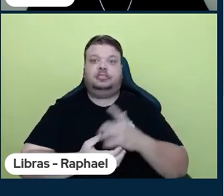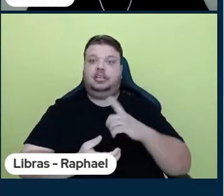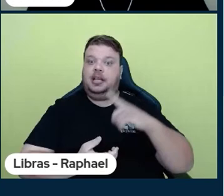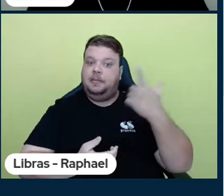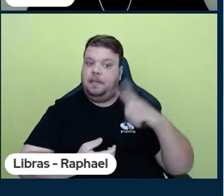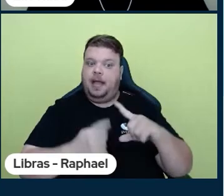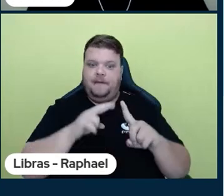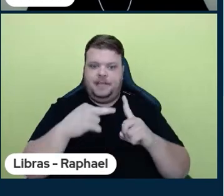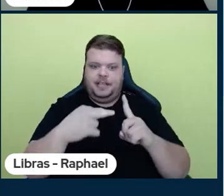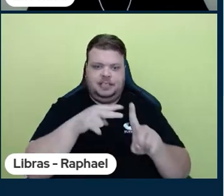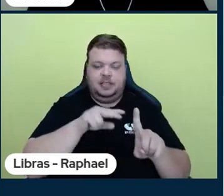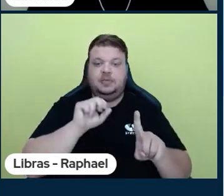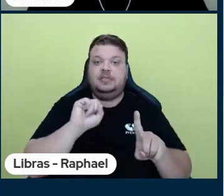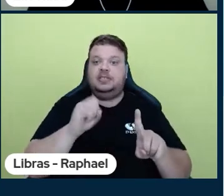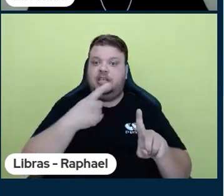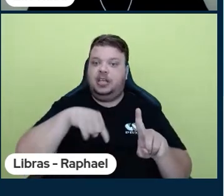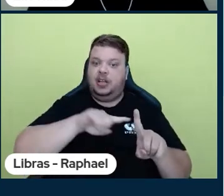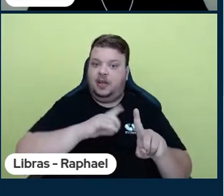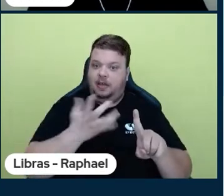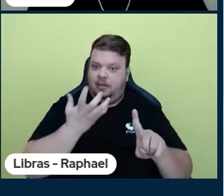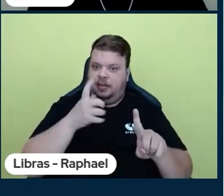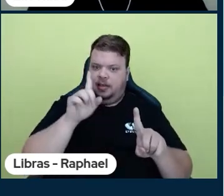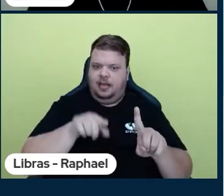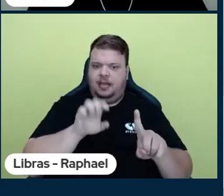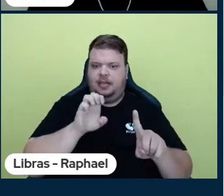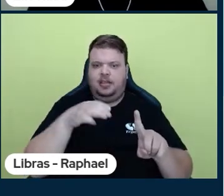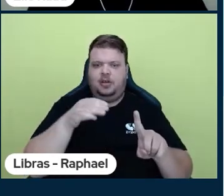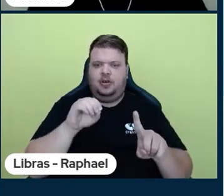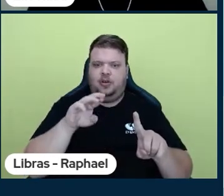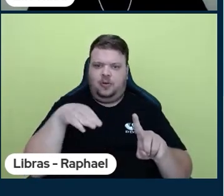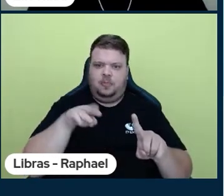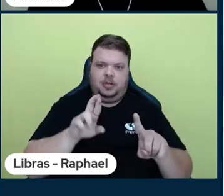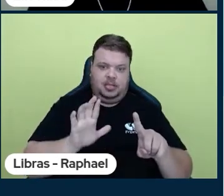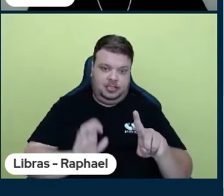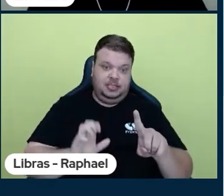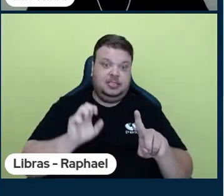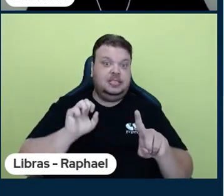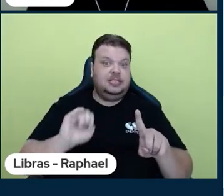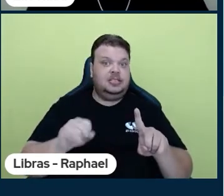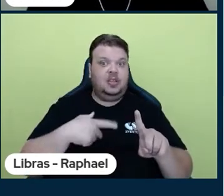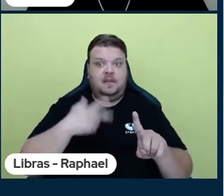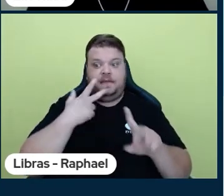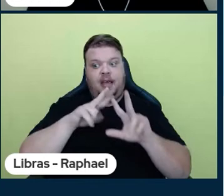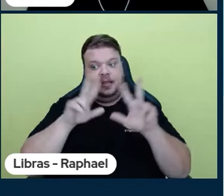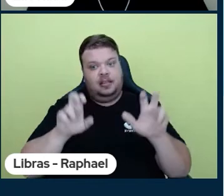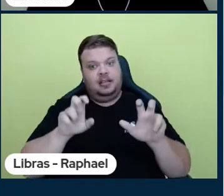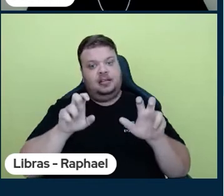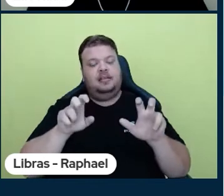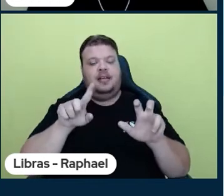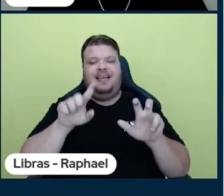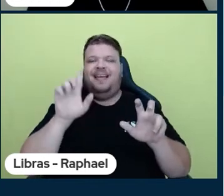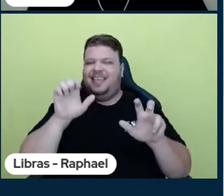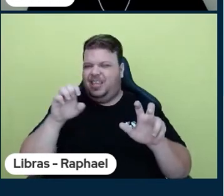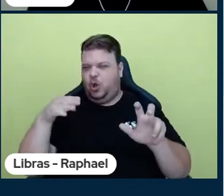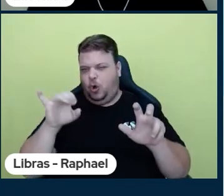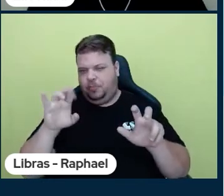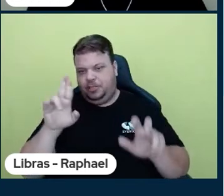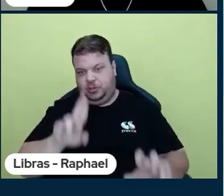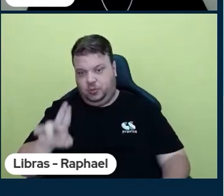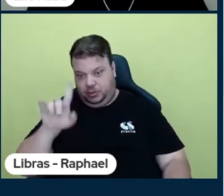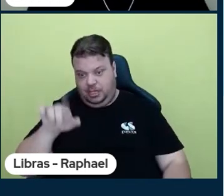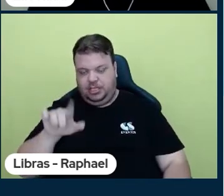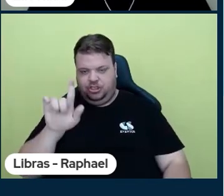those FAQ schemas that we show previously, where we have the question and the